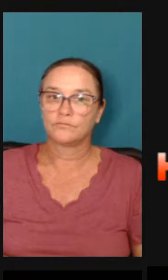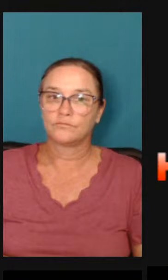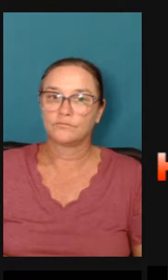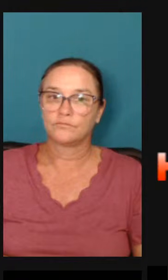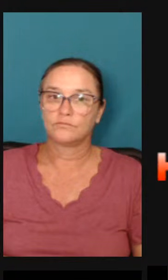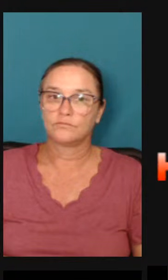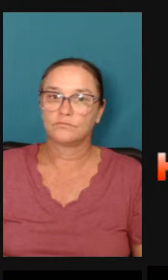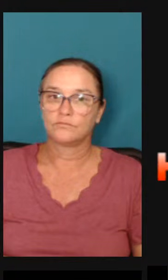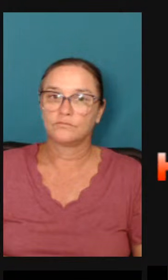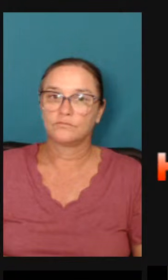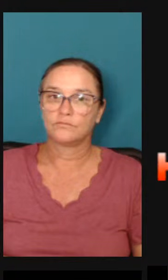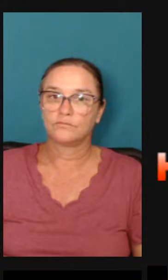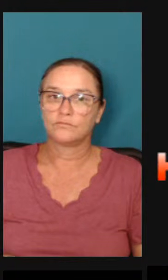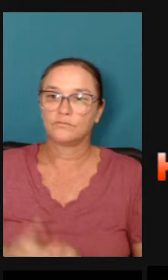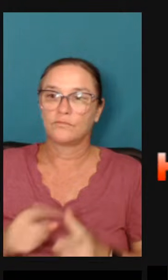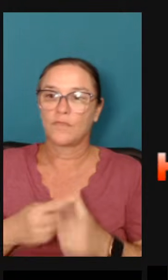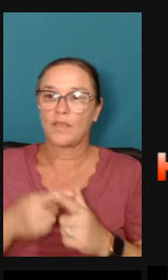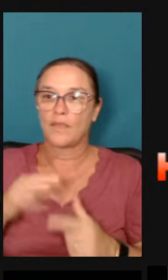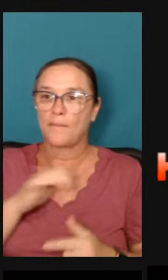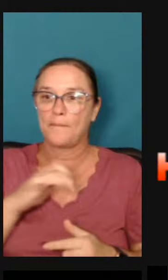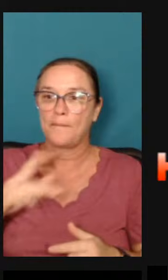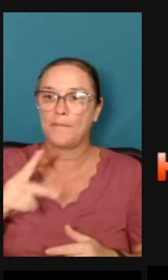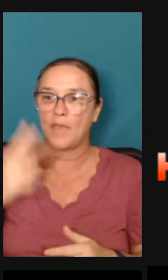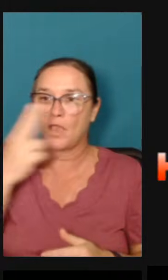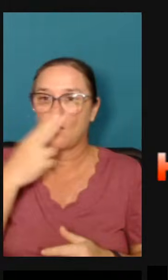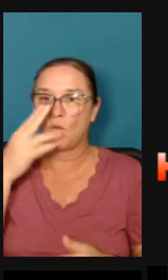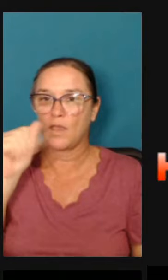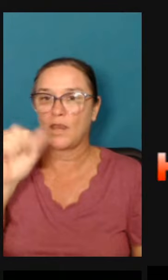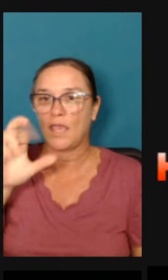And then back in Hawaiian Acres, a lot of pele's hair.